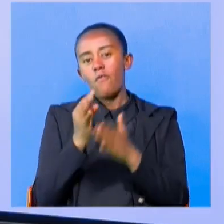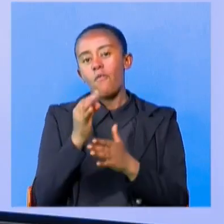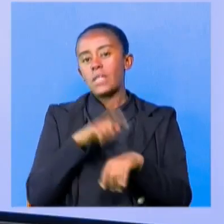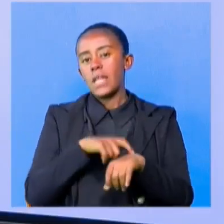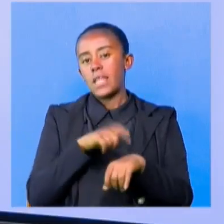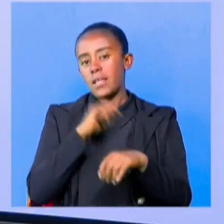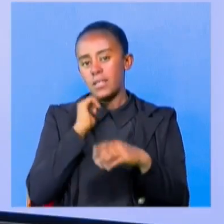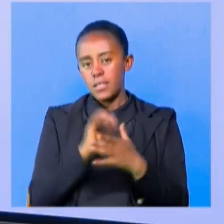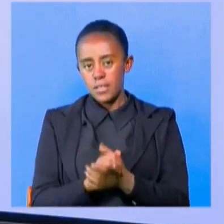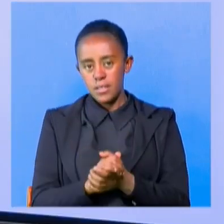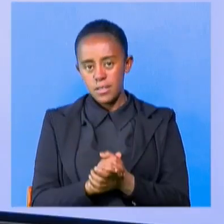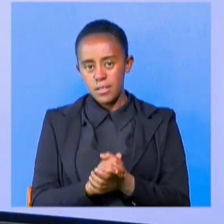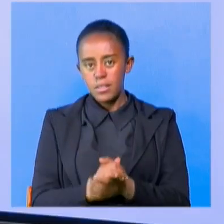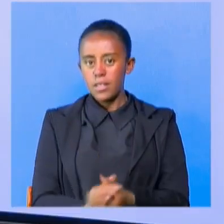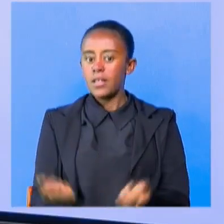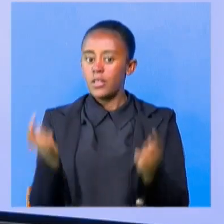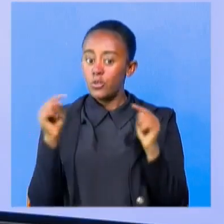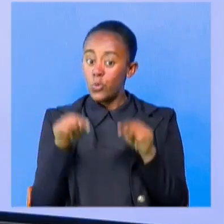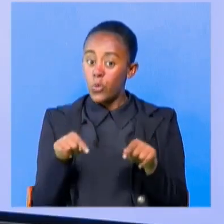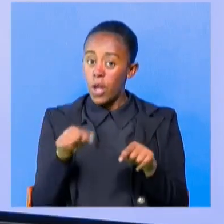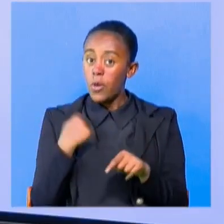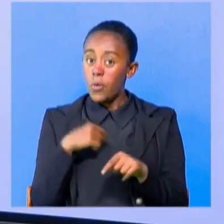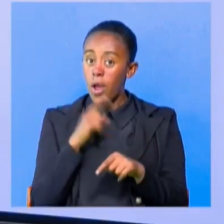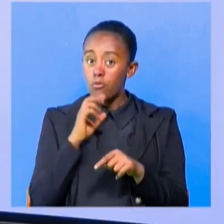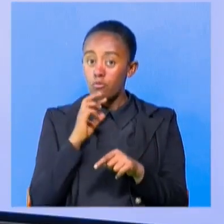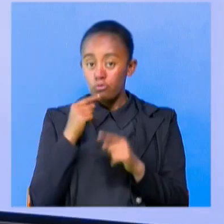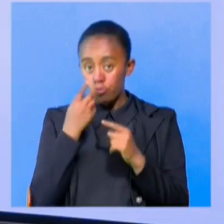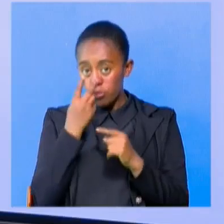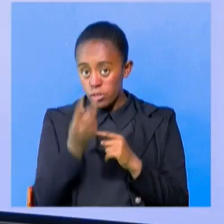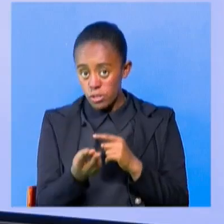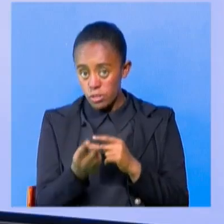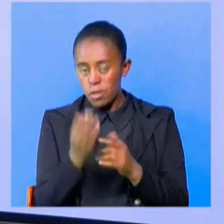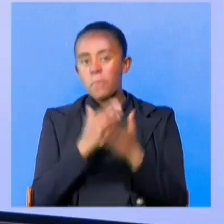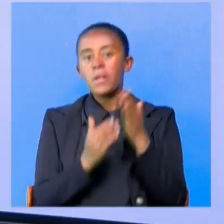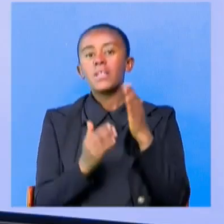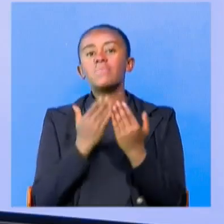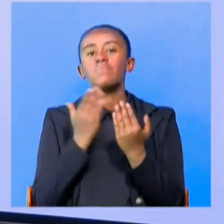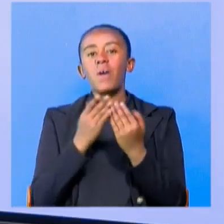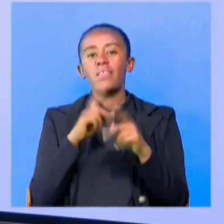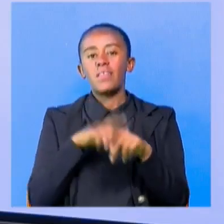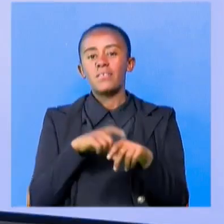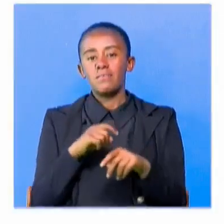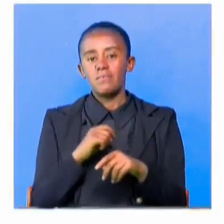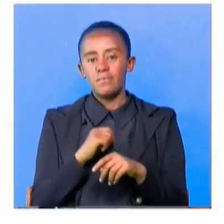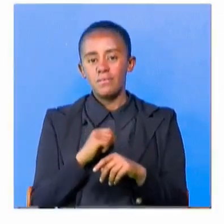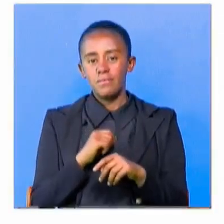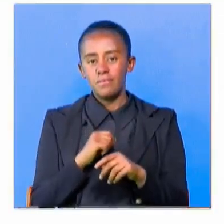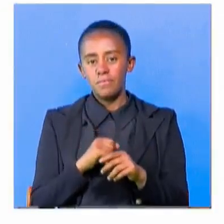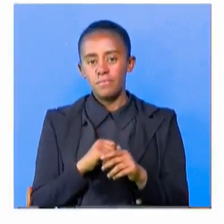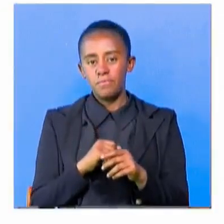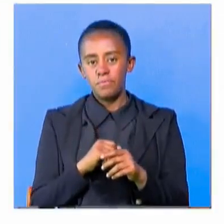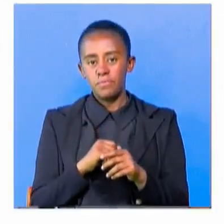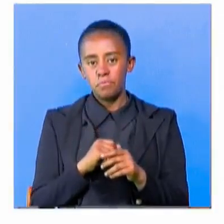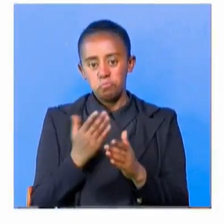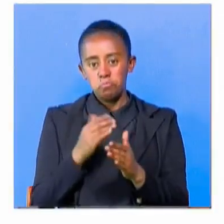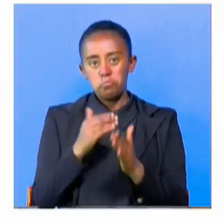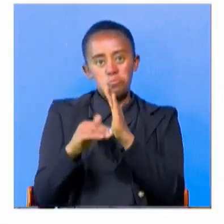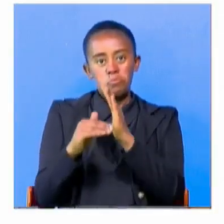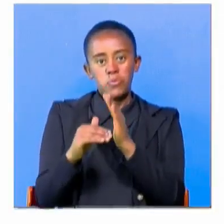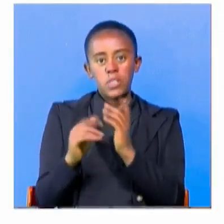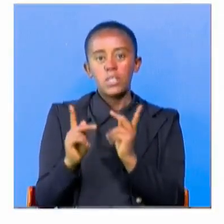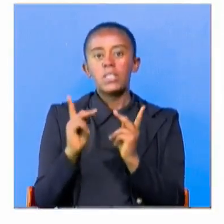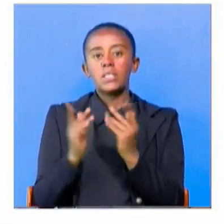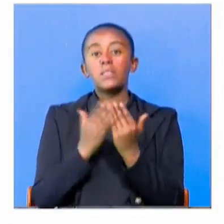tense. Today, we are going to see that as a part of simple present tense. Part of simple present